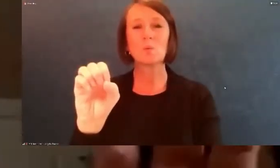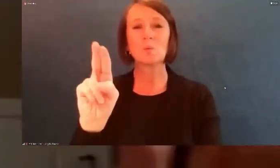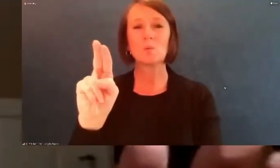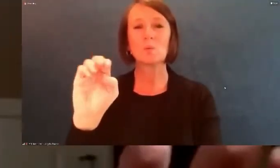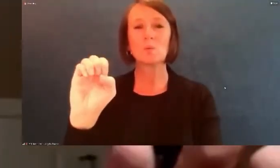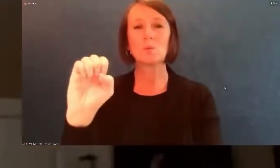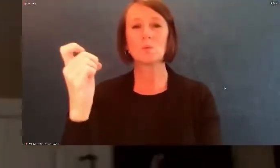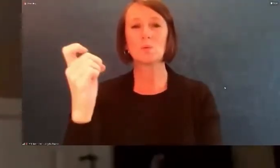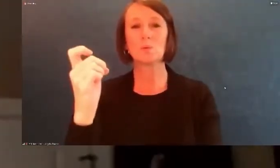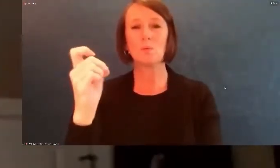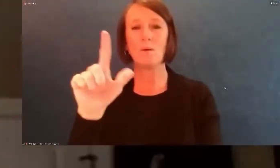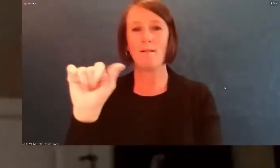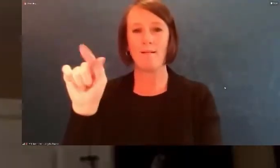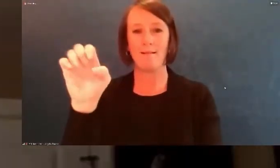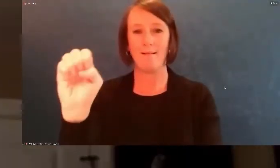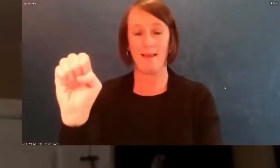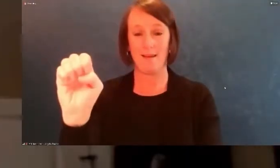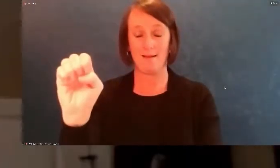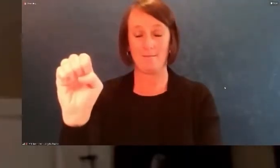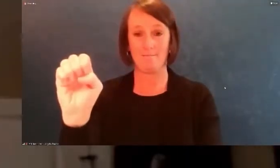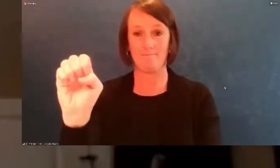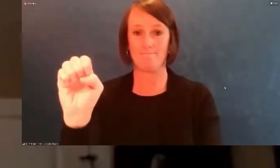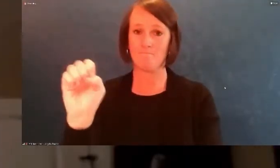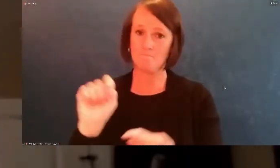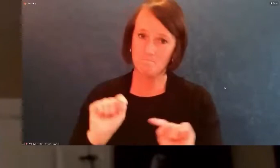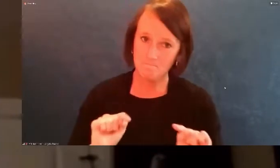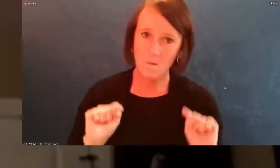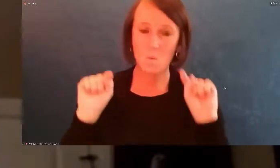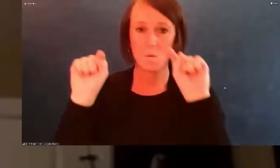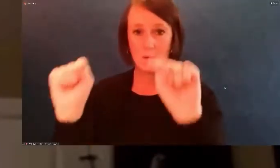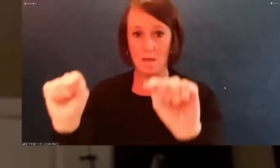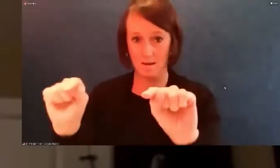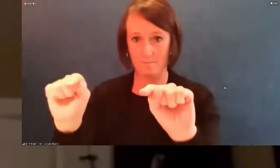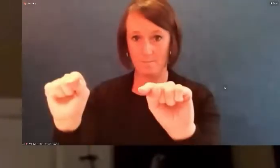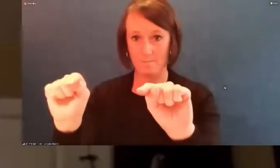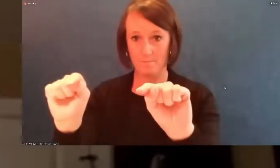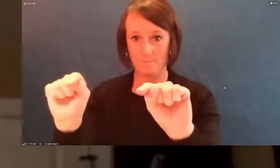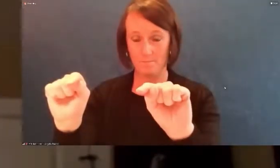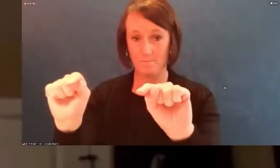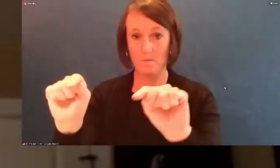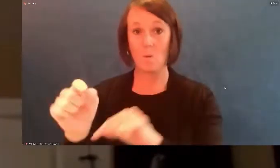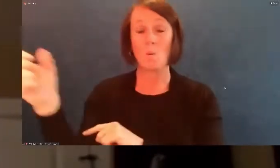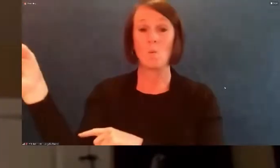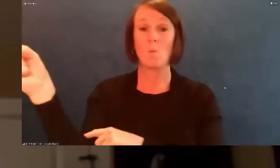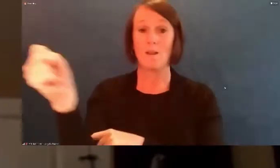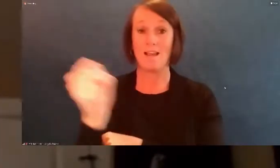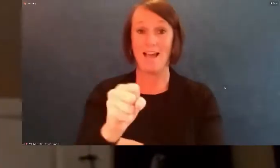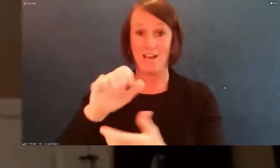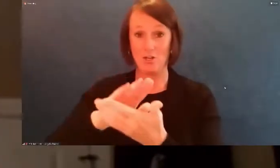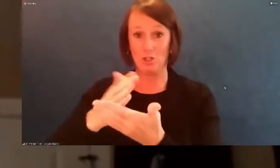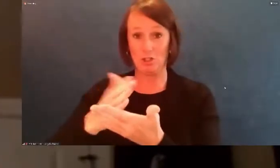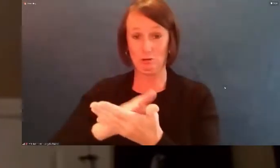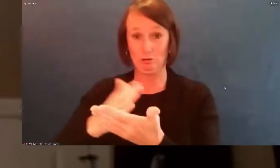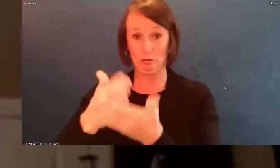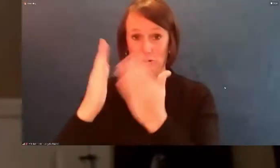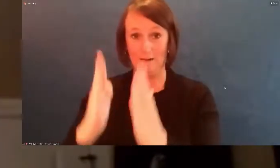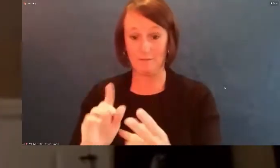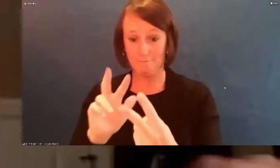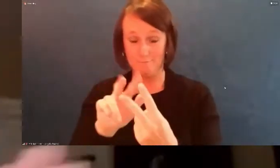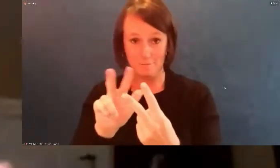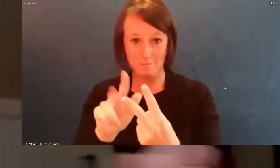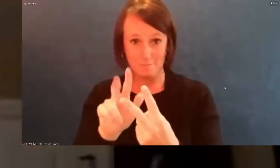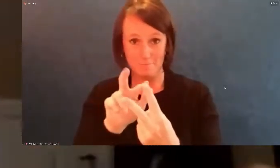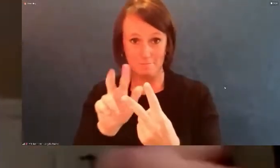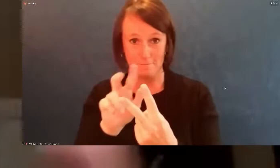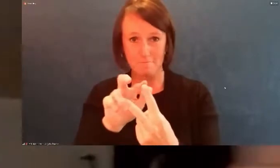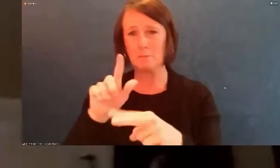College students. And my dad would either hire Maria Brown, who was Chipewyan, or David King, who was Chipewyan, depending on